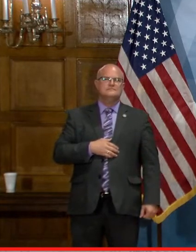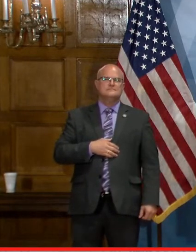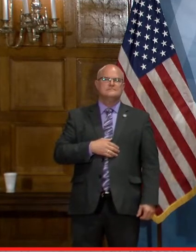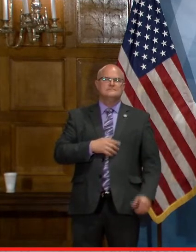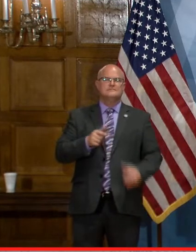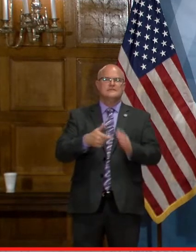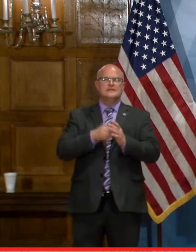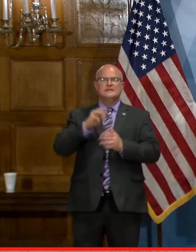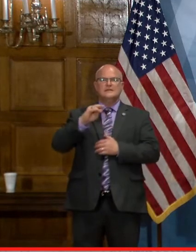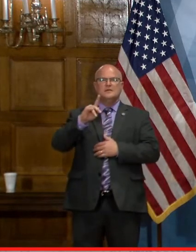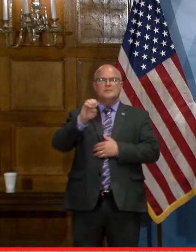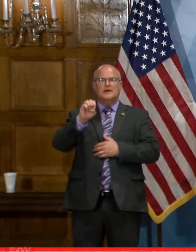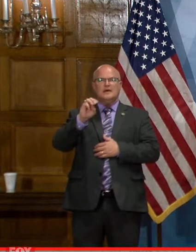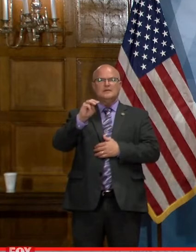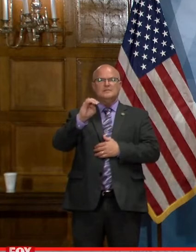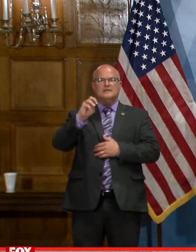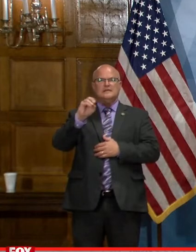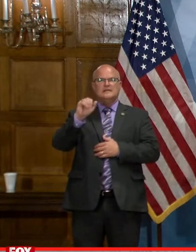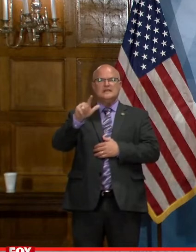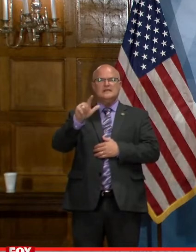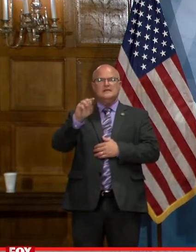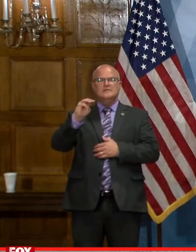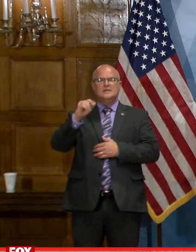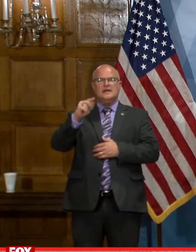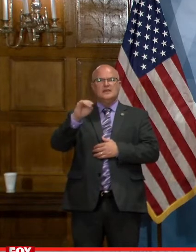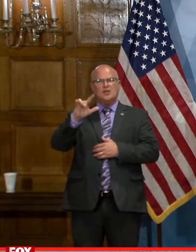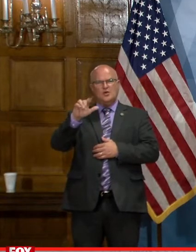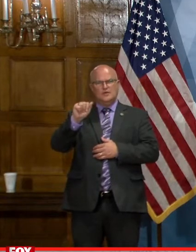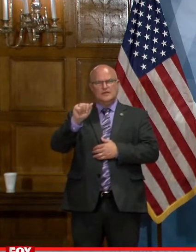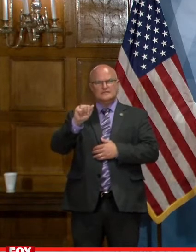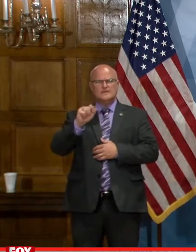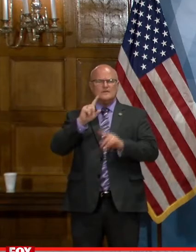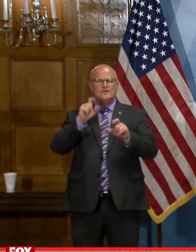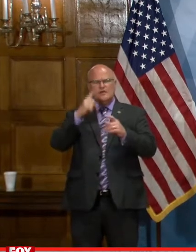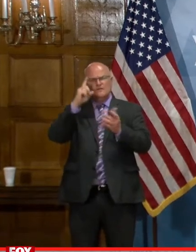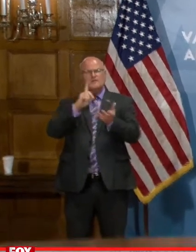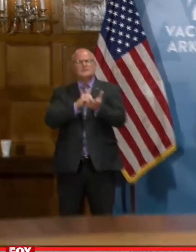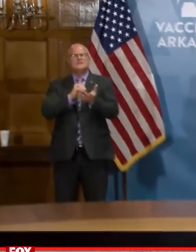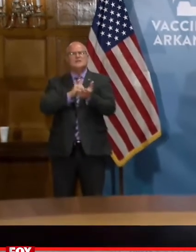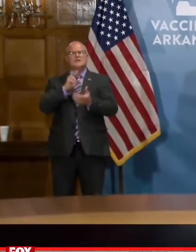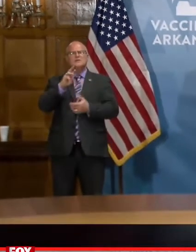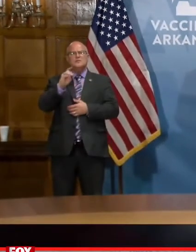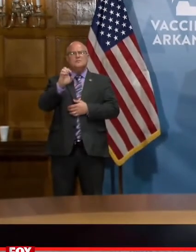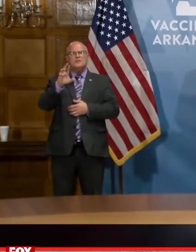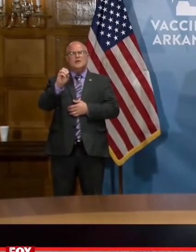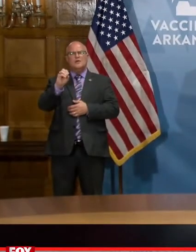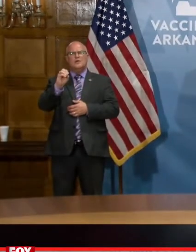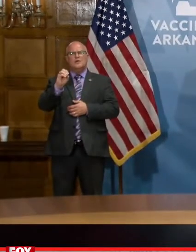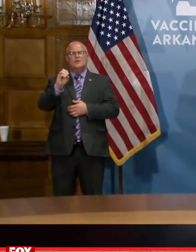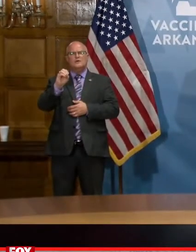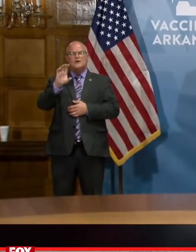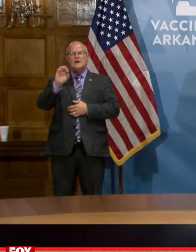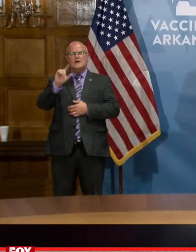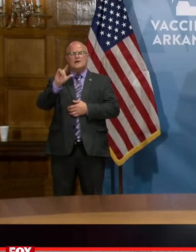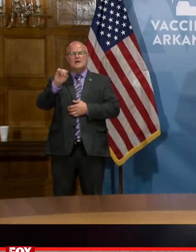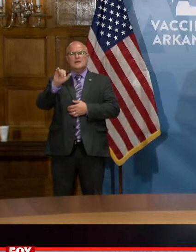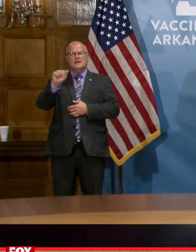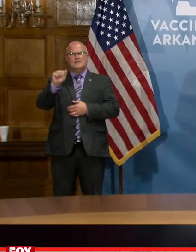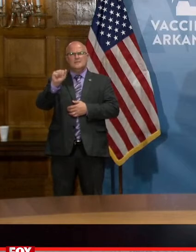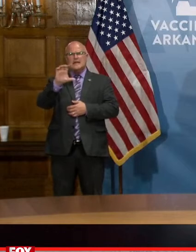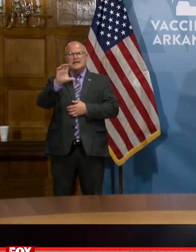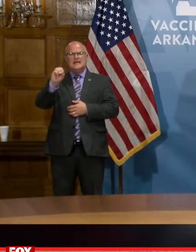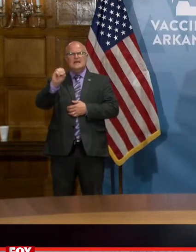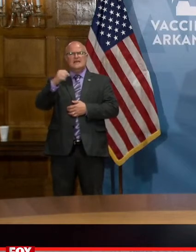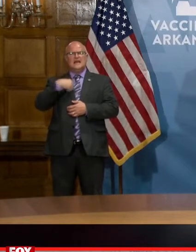This is Mike McNeil at MagnoliaReporter.com. I have a question for Dr. Romero. Columbia County has